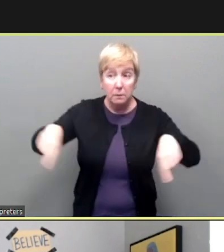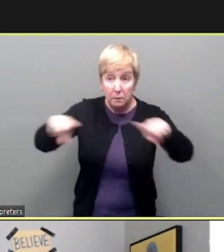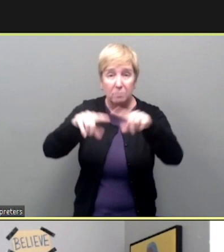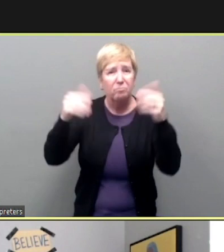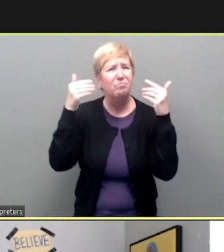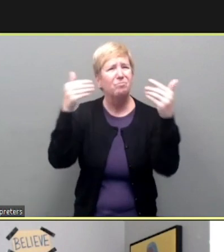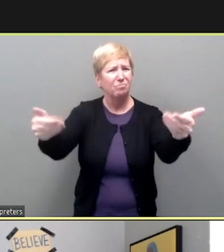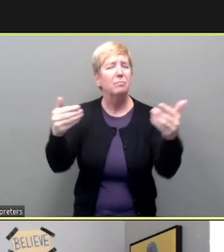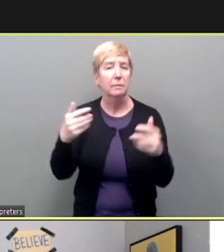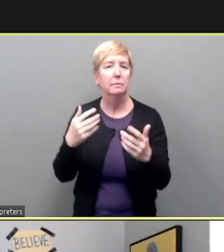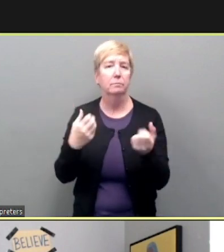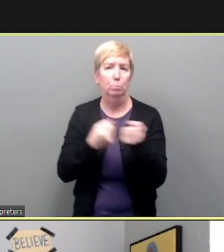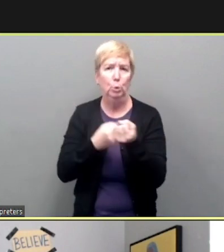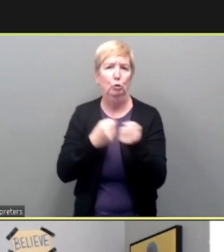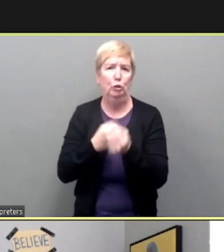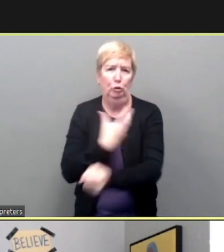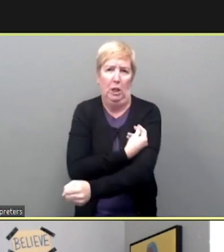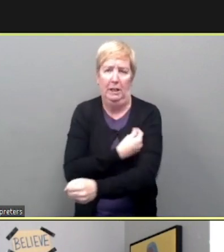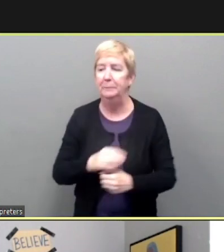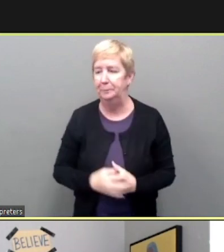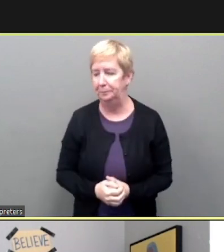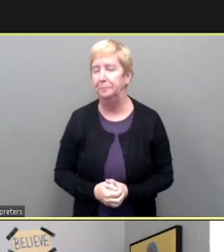gotten one yet. Next slide.